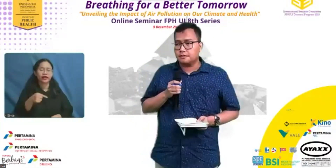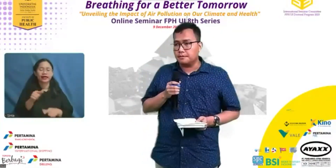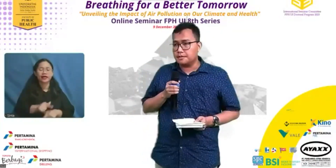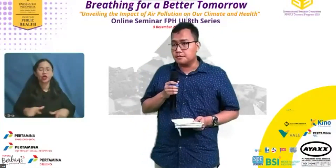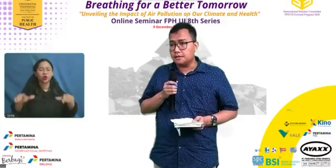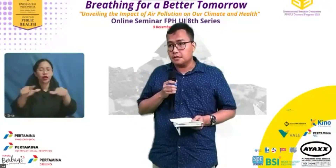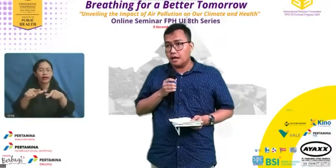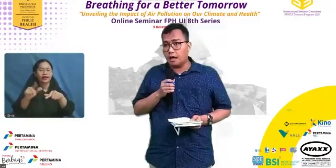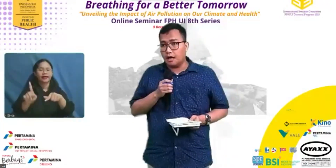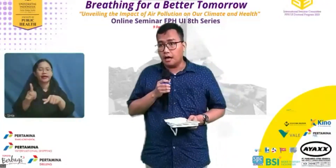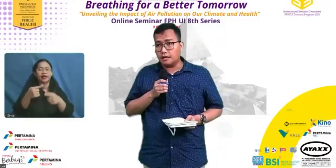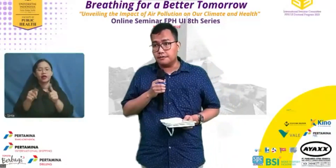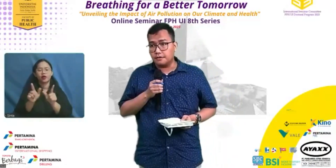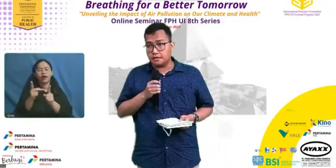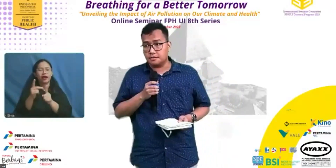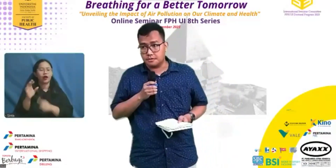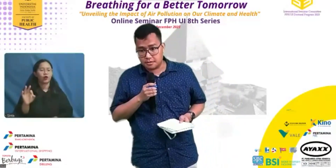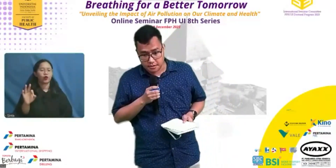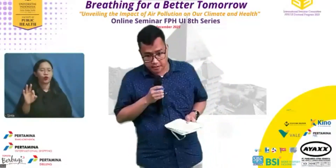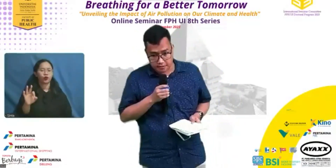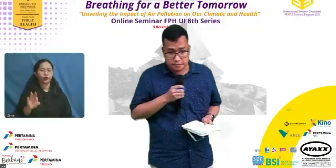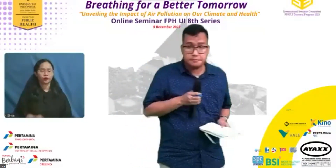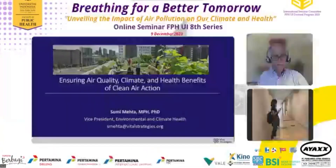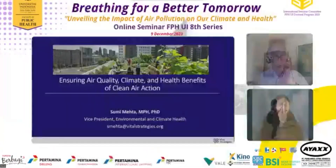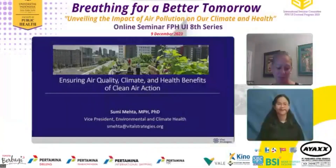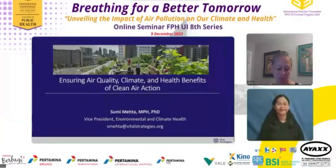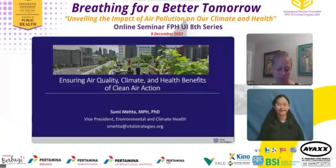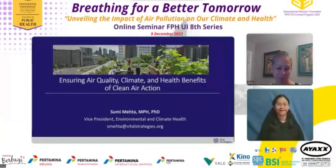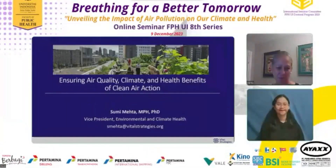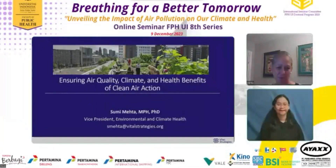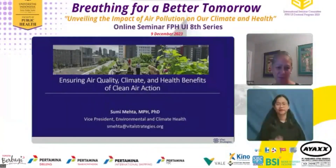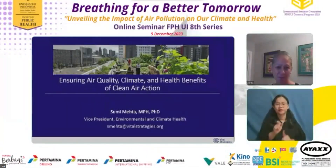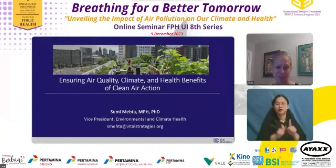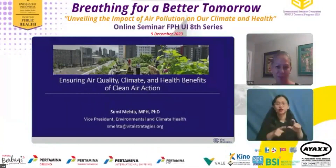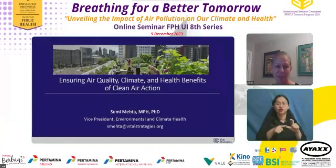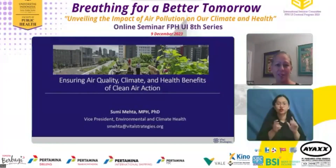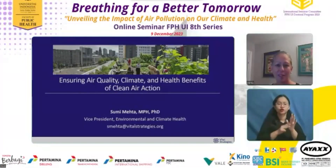Ms. Sumi, the floor is yours. Thank you.